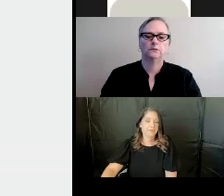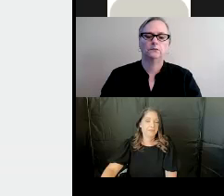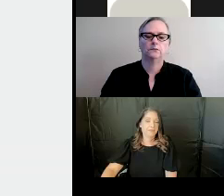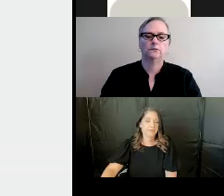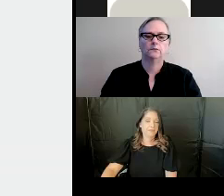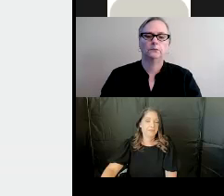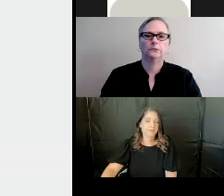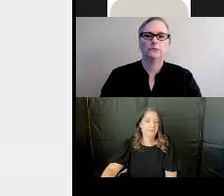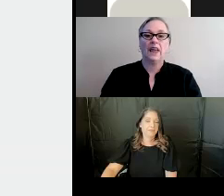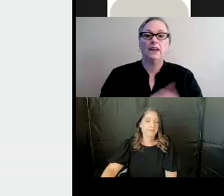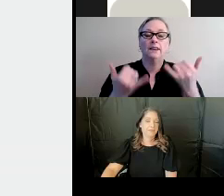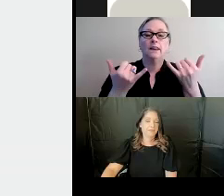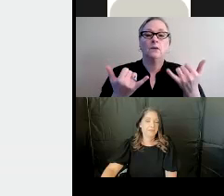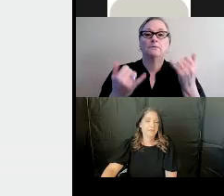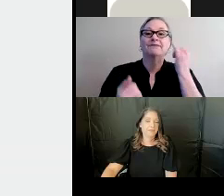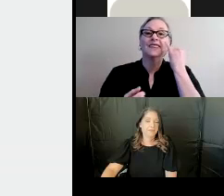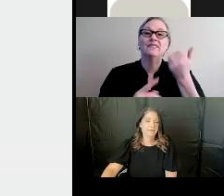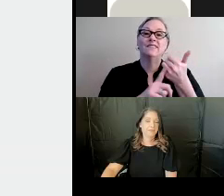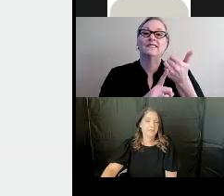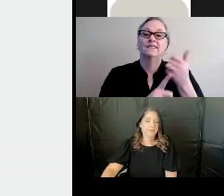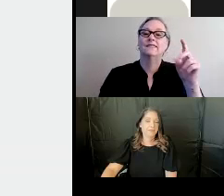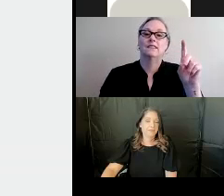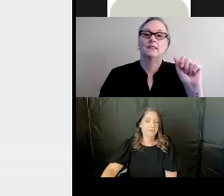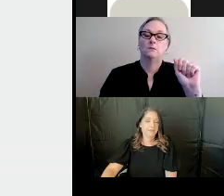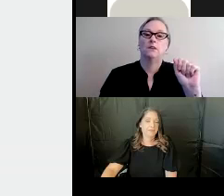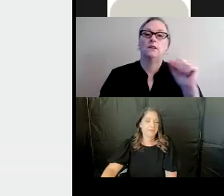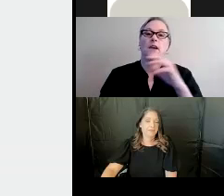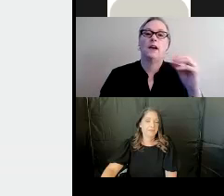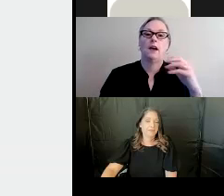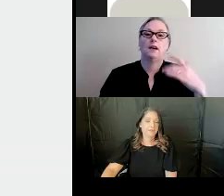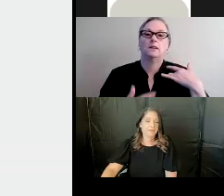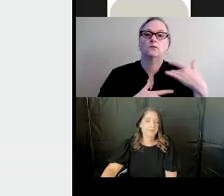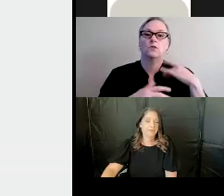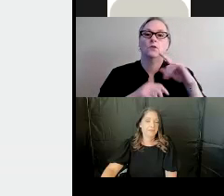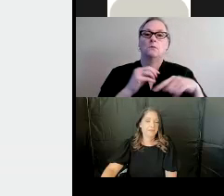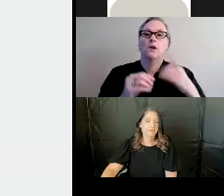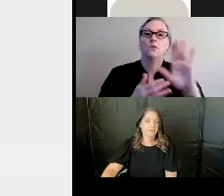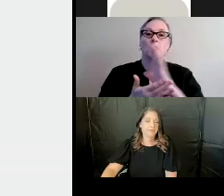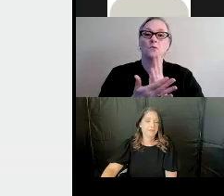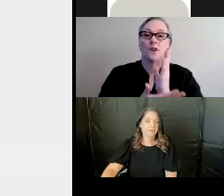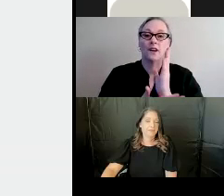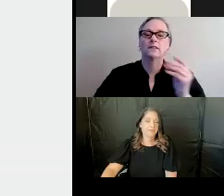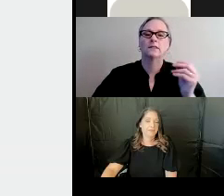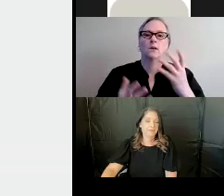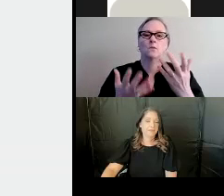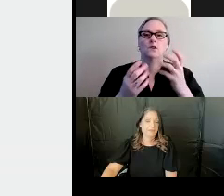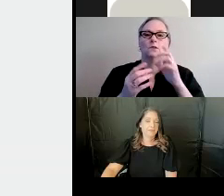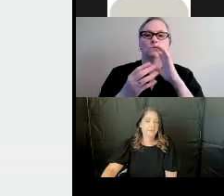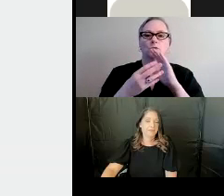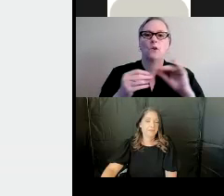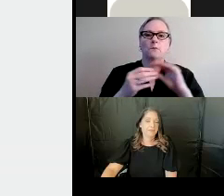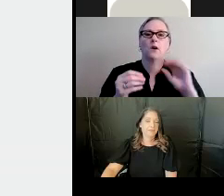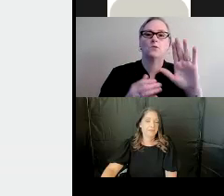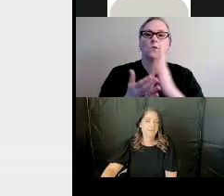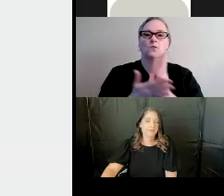Now, if you have a disability and have concerns about your rights and would like to talk about them with